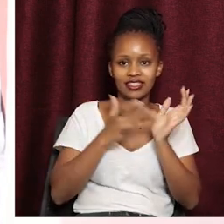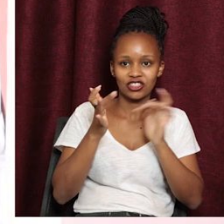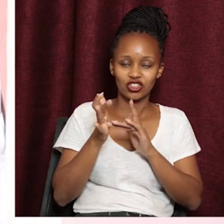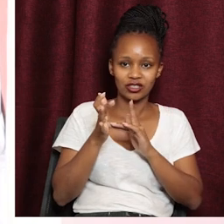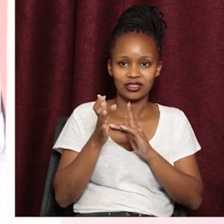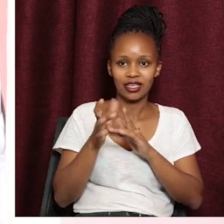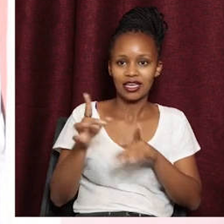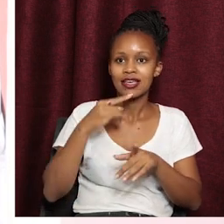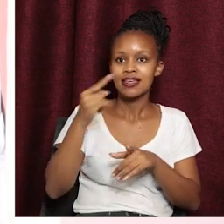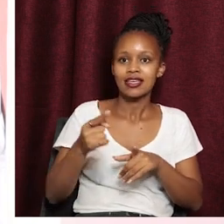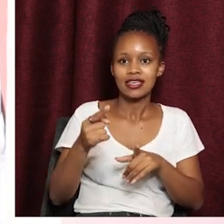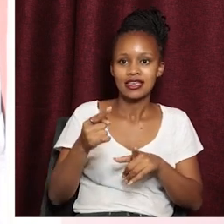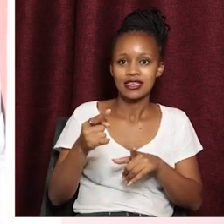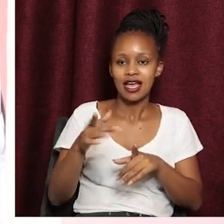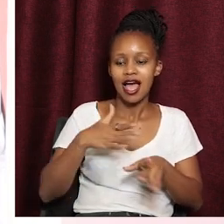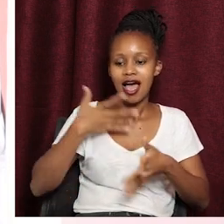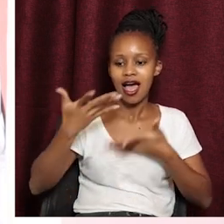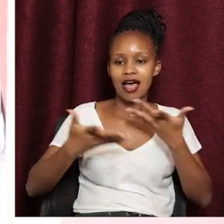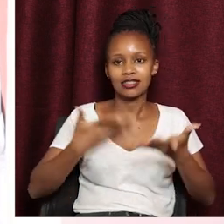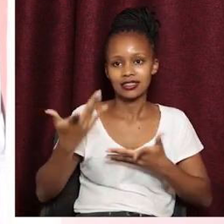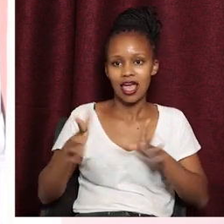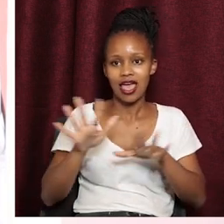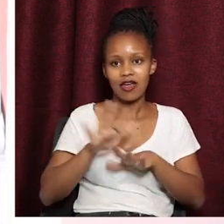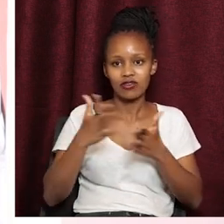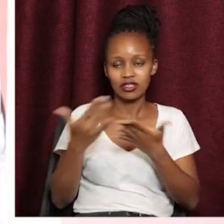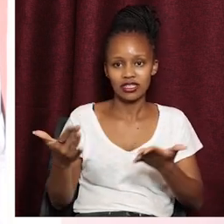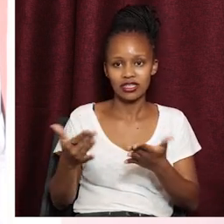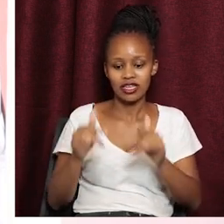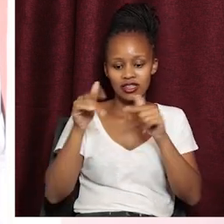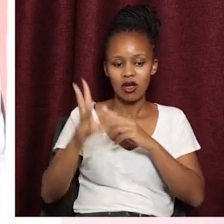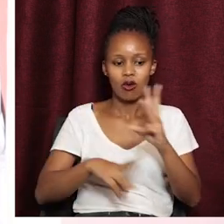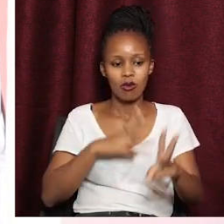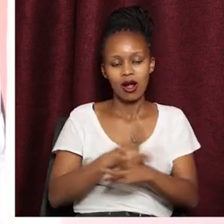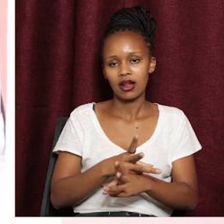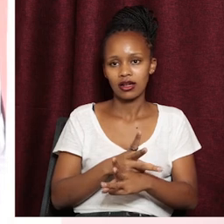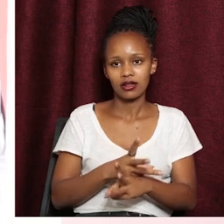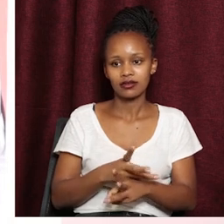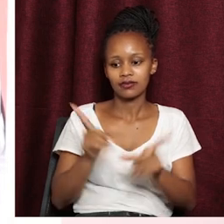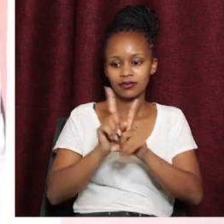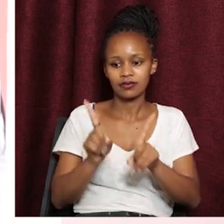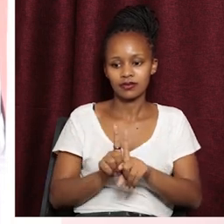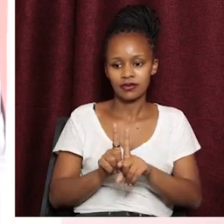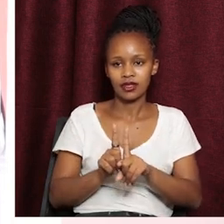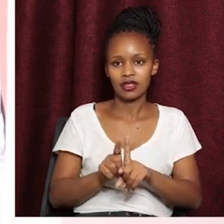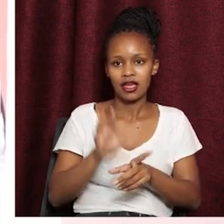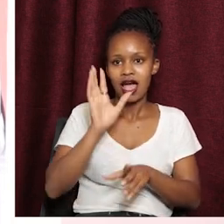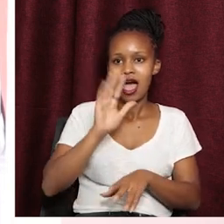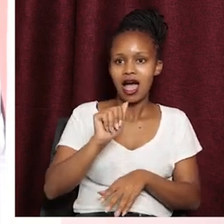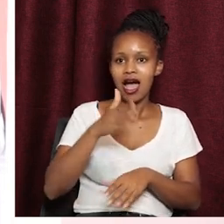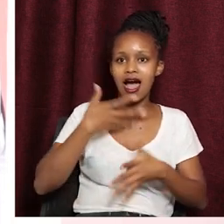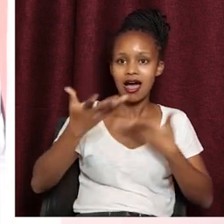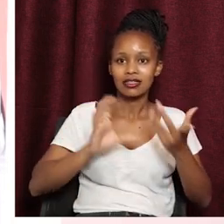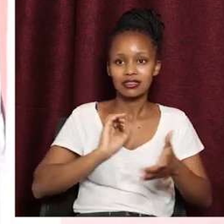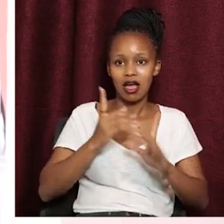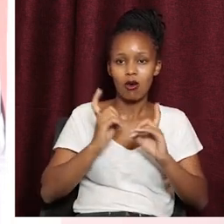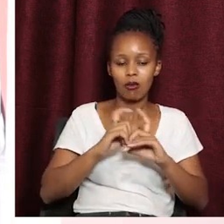Jesus is the ultimate answer to everything in this world. He is the ultimate answer to